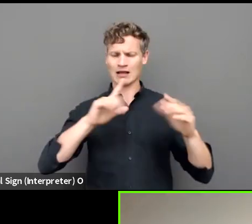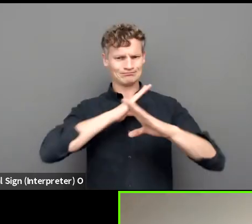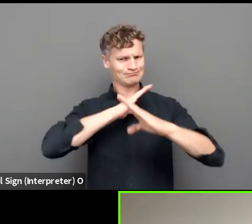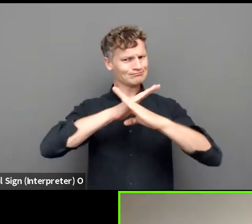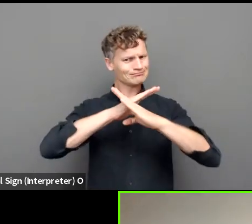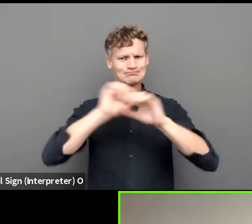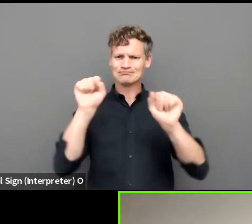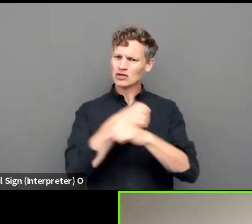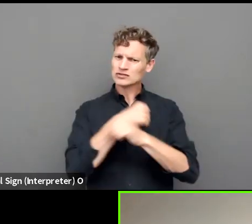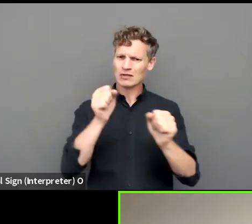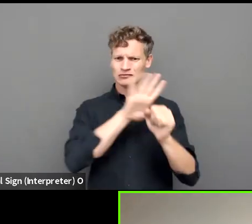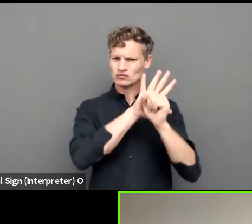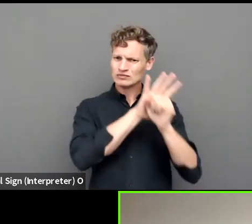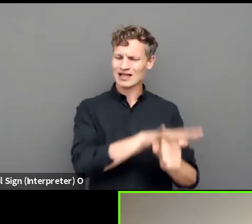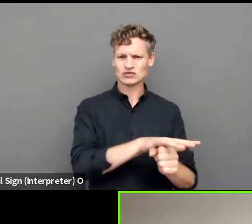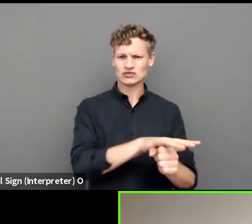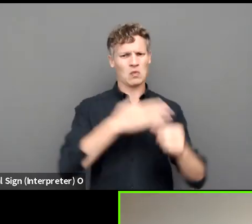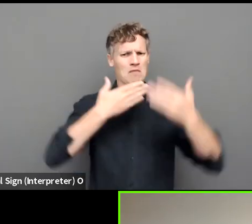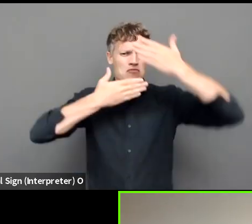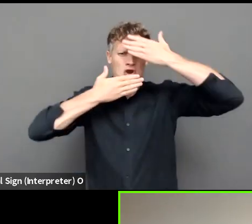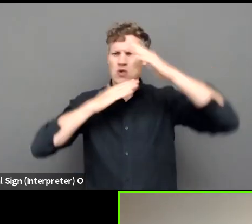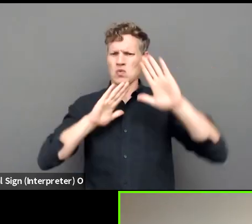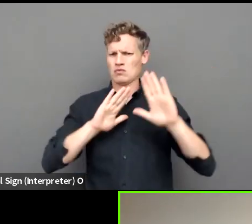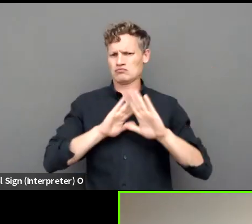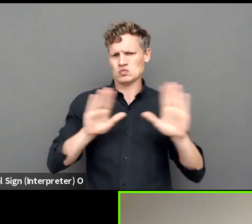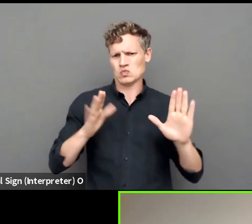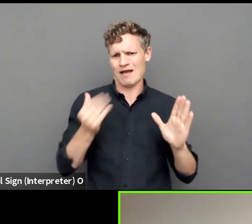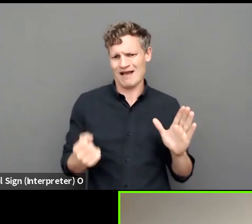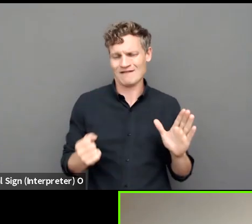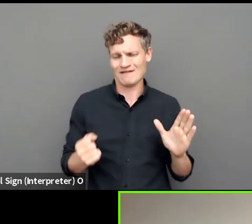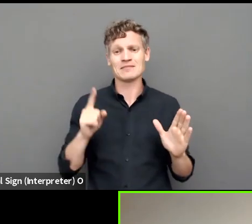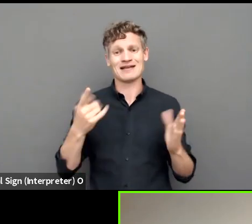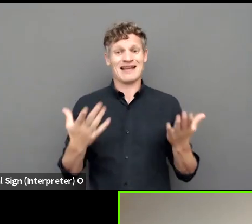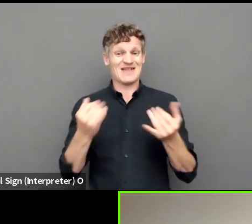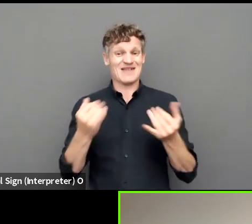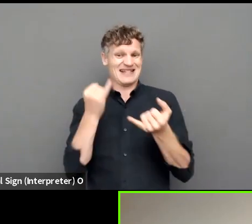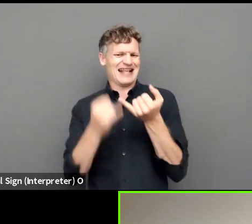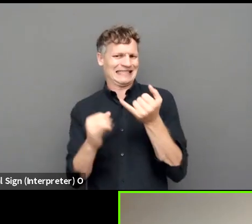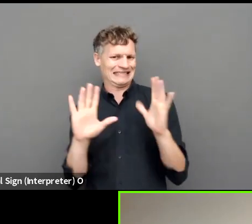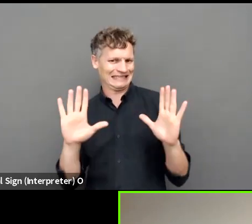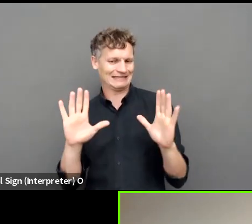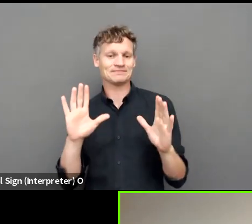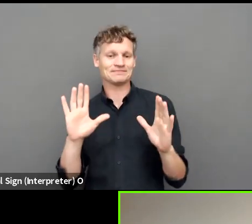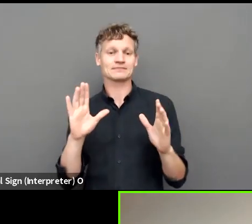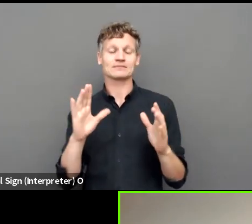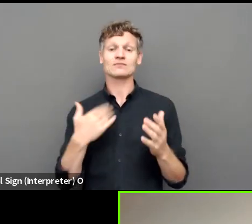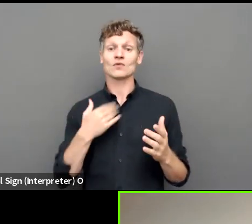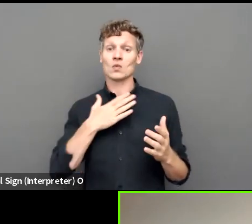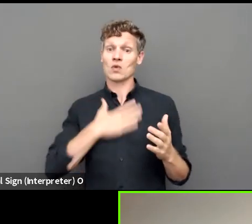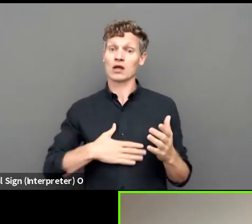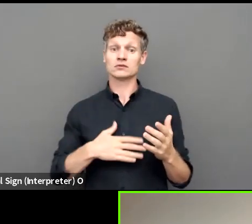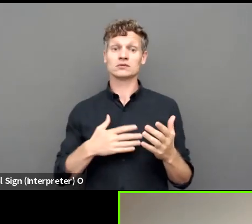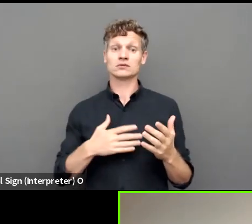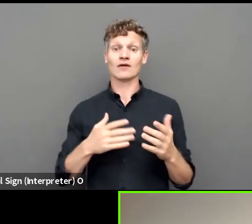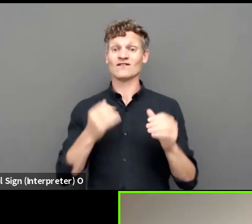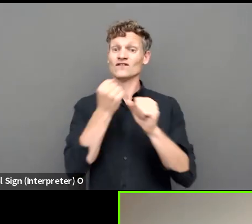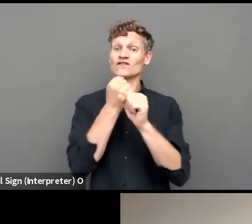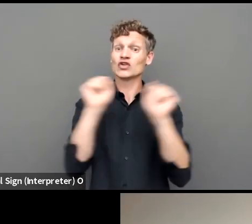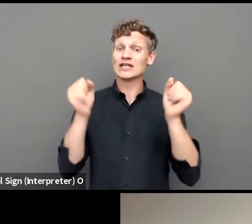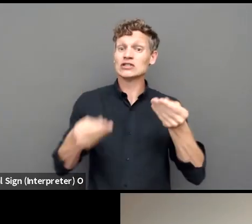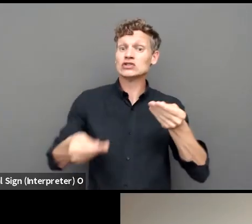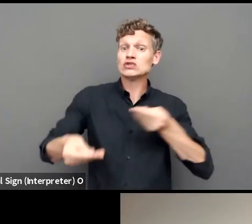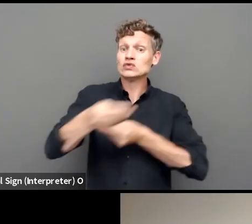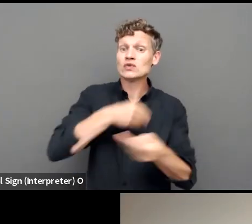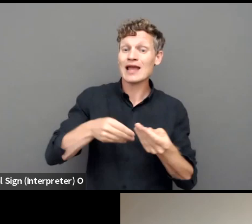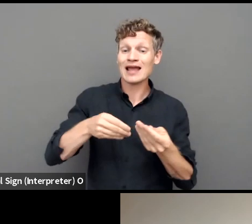je voulais parler de la zone des libres-échanges où les syndicats ne peuvent pas rentrer, et ça, c'est un grand problème. Il y a aussi les multinationales. Nadia, can I come back